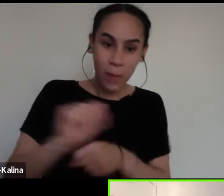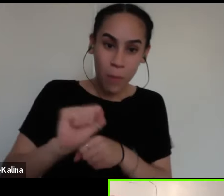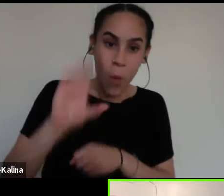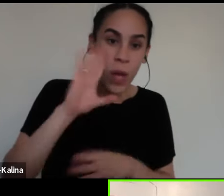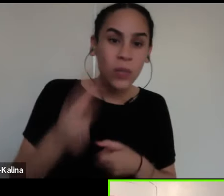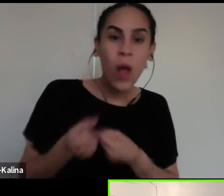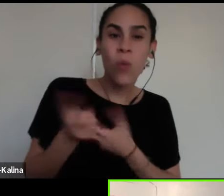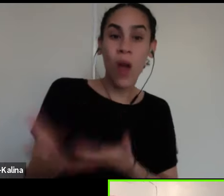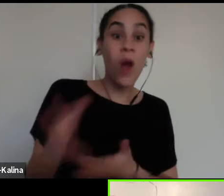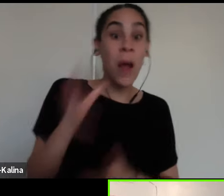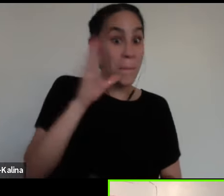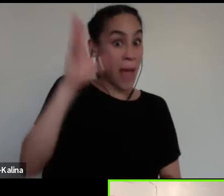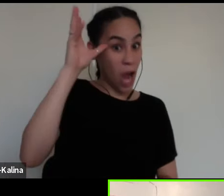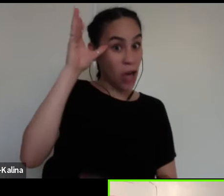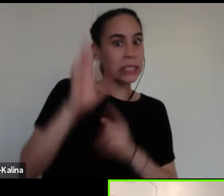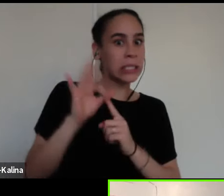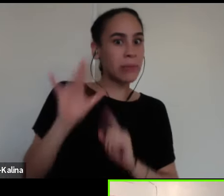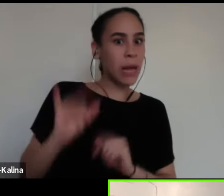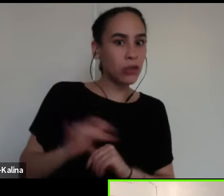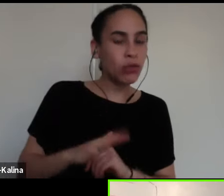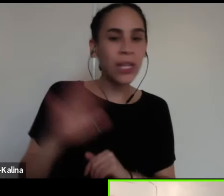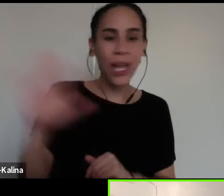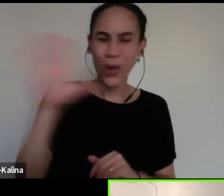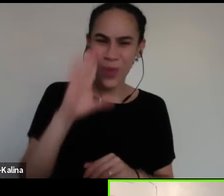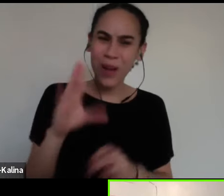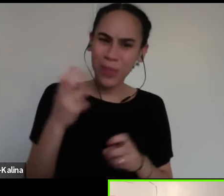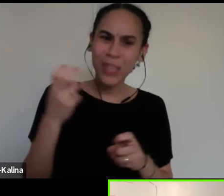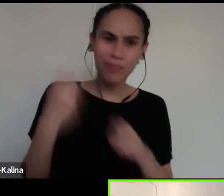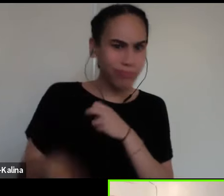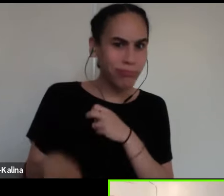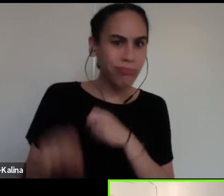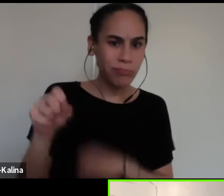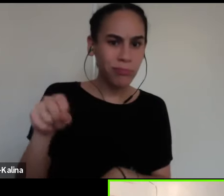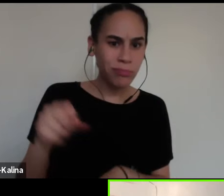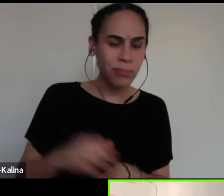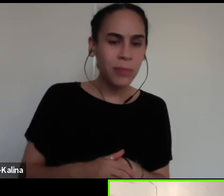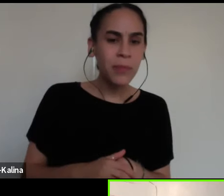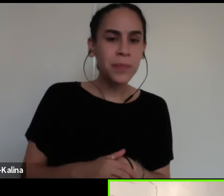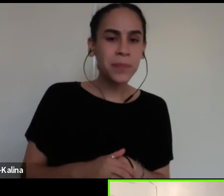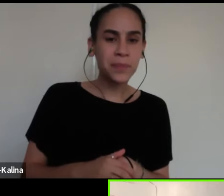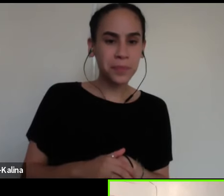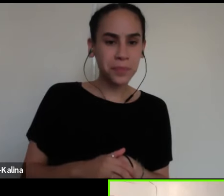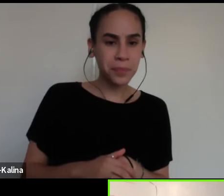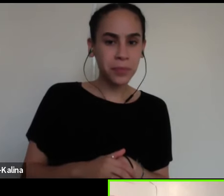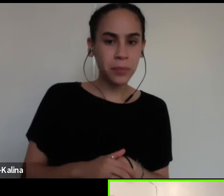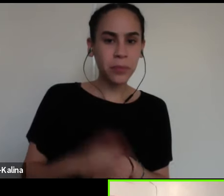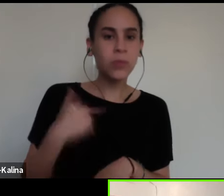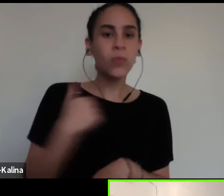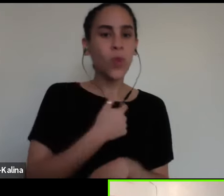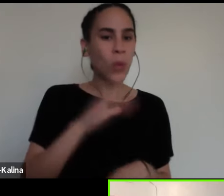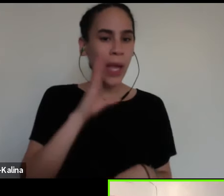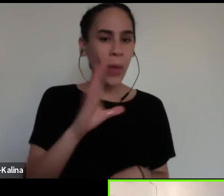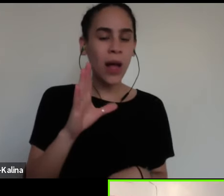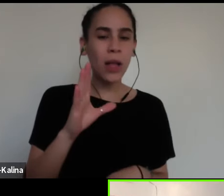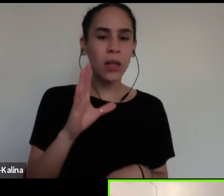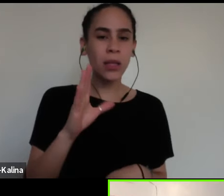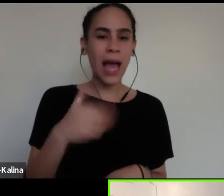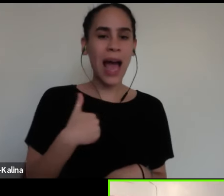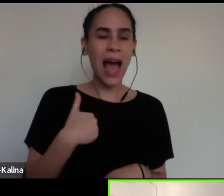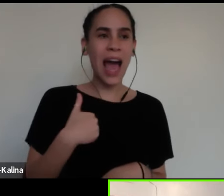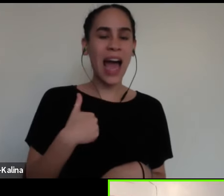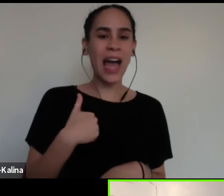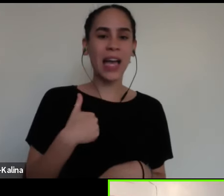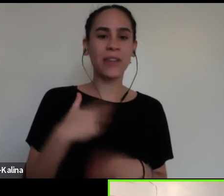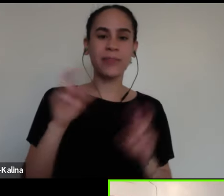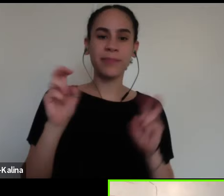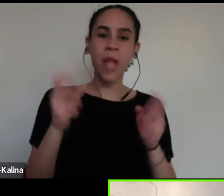especially, and it's going to be really, really hard. And we're going to experience, I think, a level of burnout that